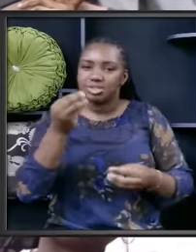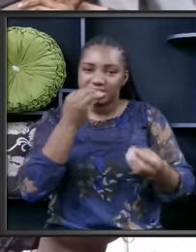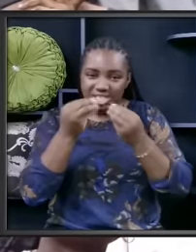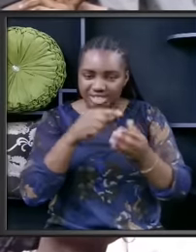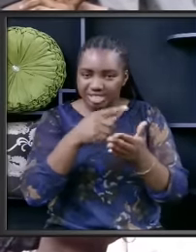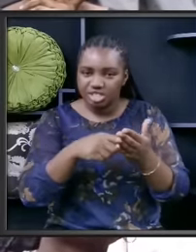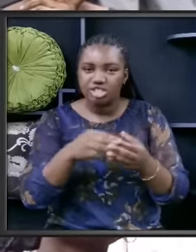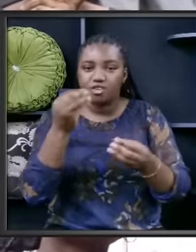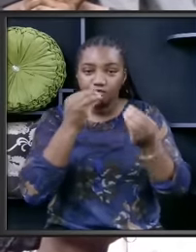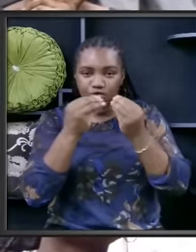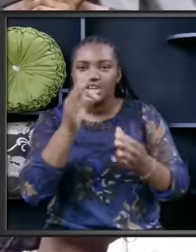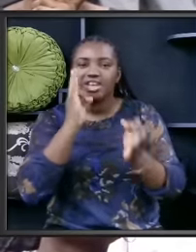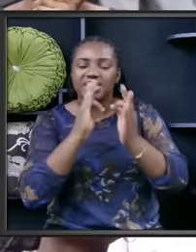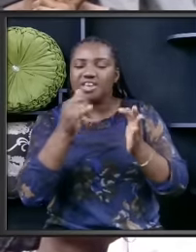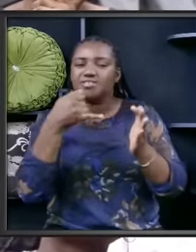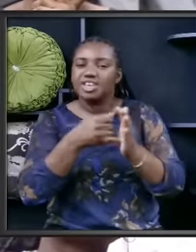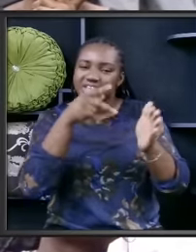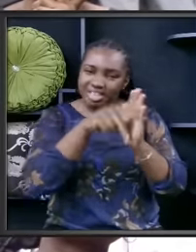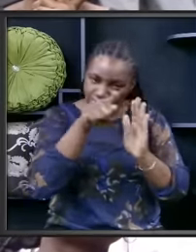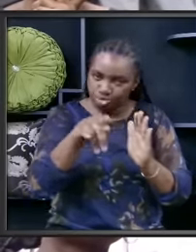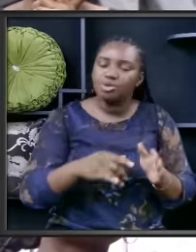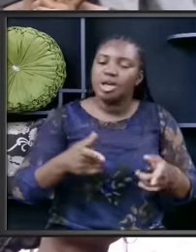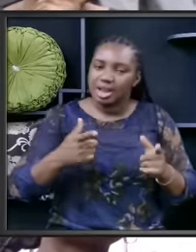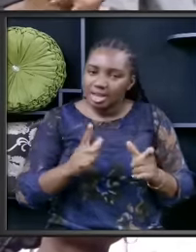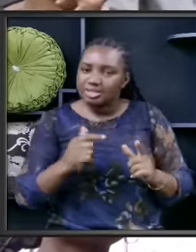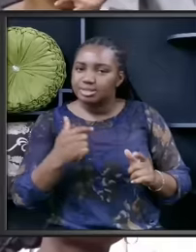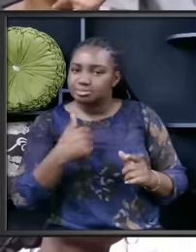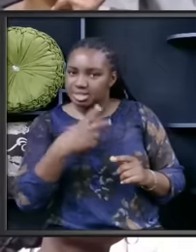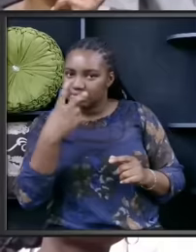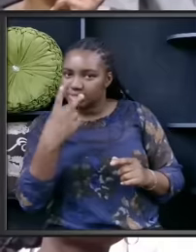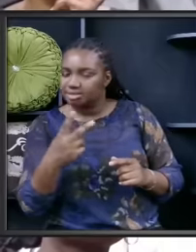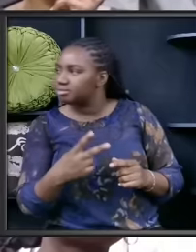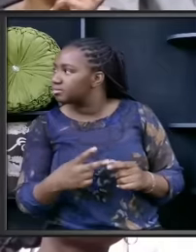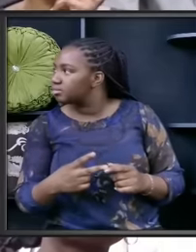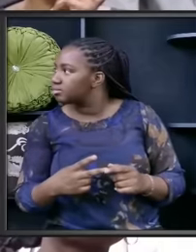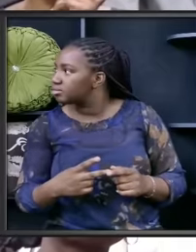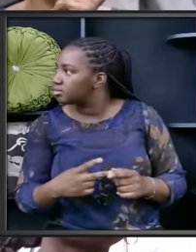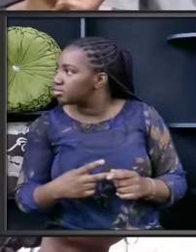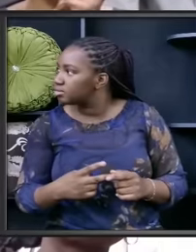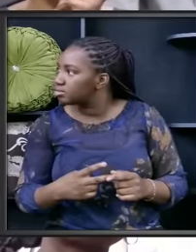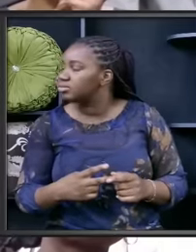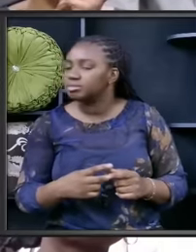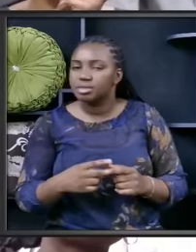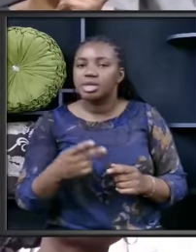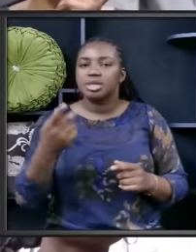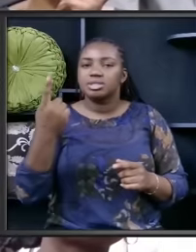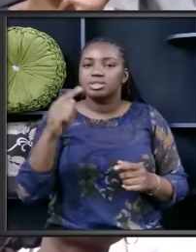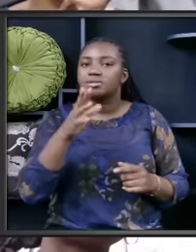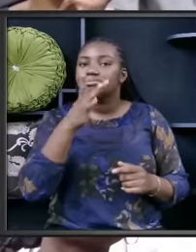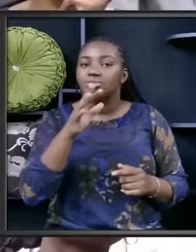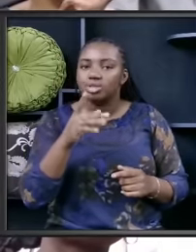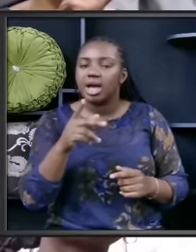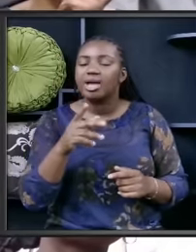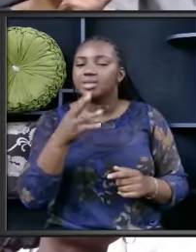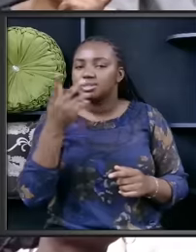see. Now he said, Mama, please. Mama say, go kill. Mama carry in head. Come go knock for ground. Say, I go kill myself for you this night. Now he goes, sit down, go